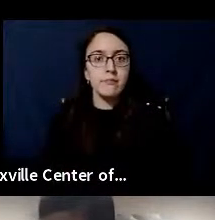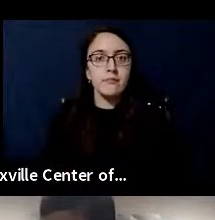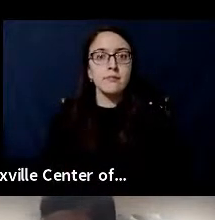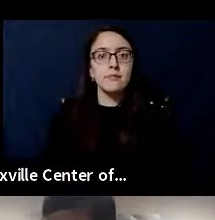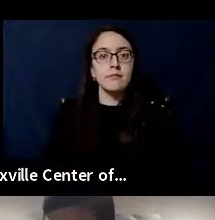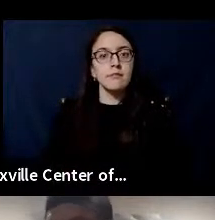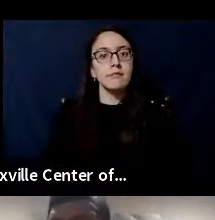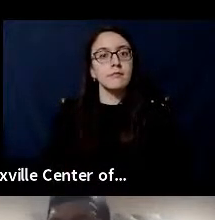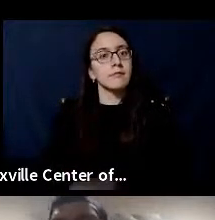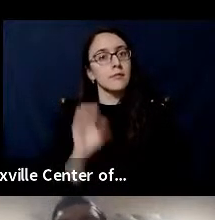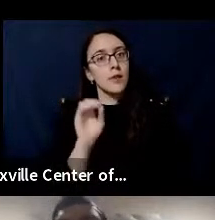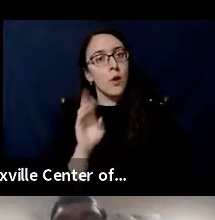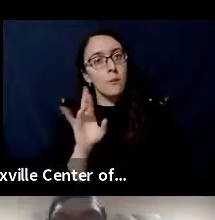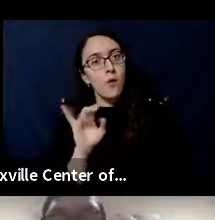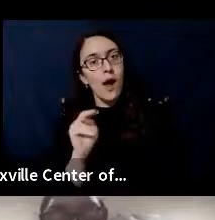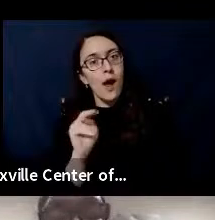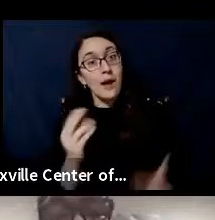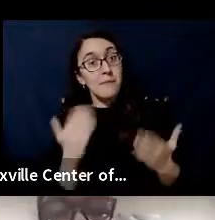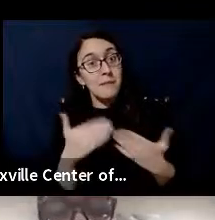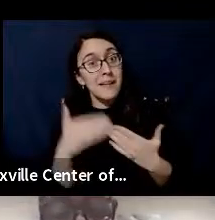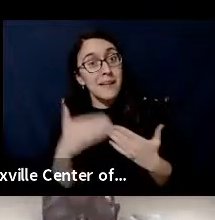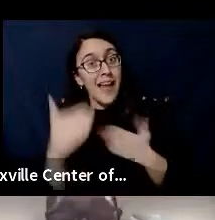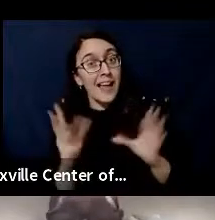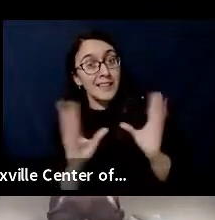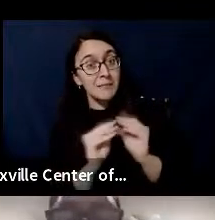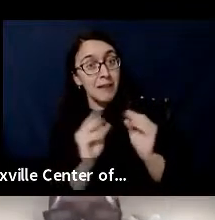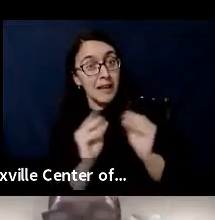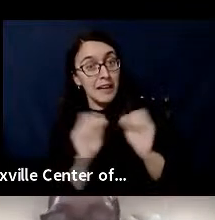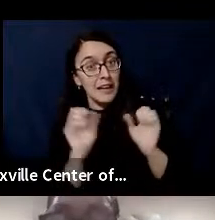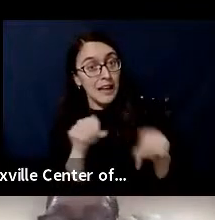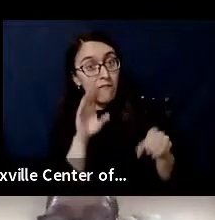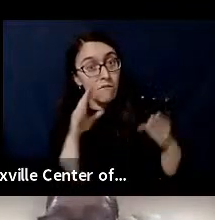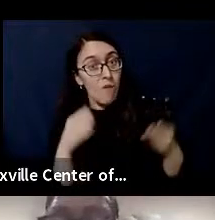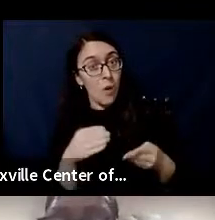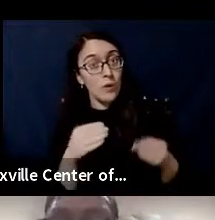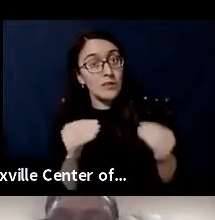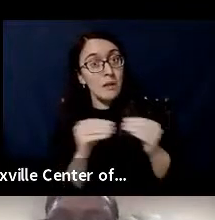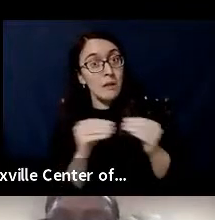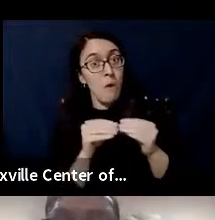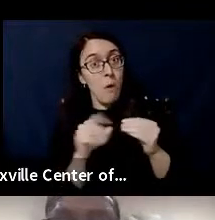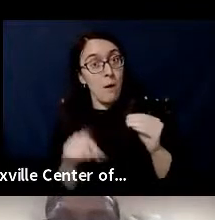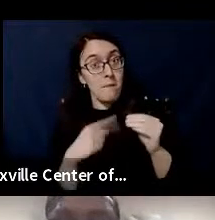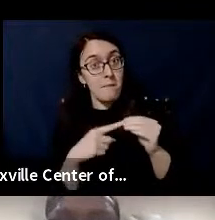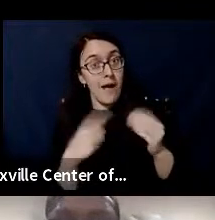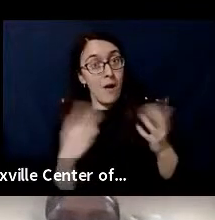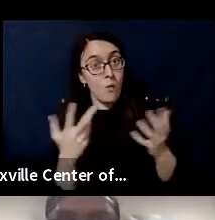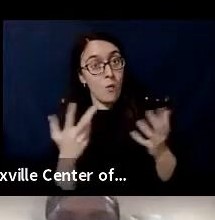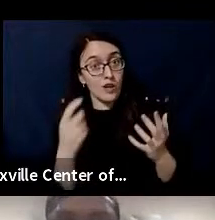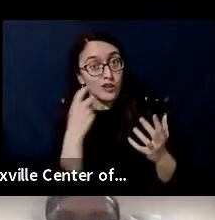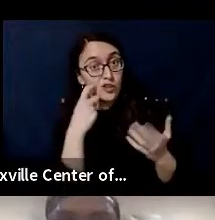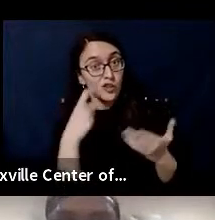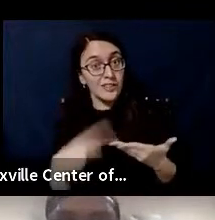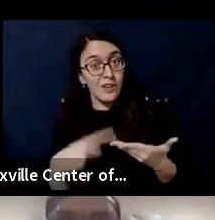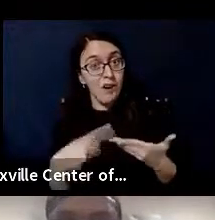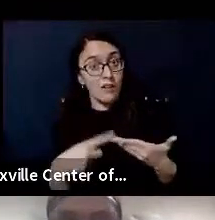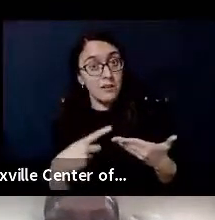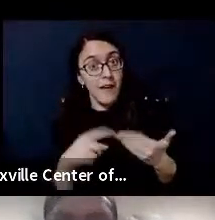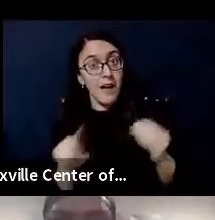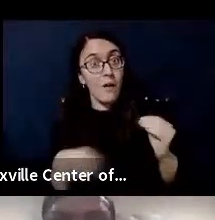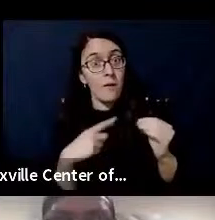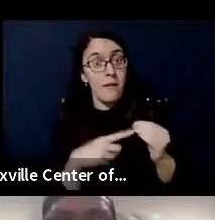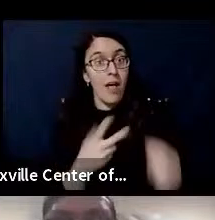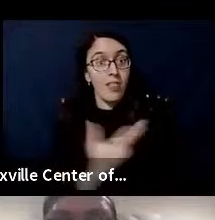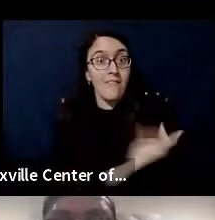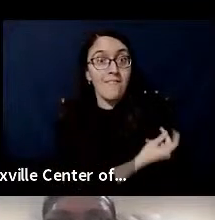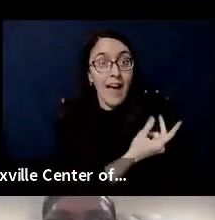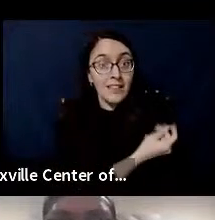Maybe our next meeting can be about what we've just talked about, put more emphasis there on these items, on the